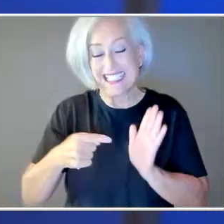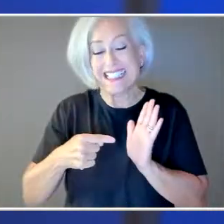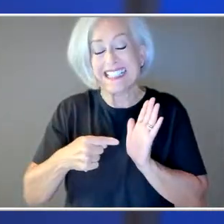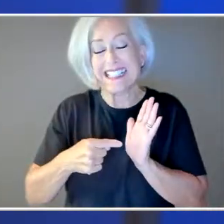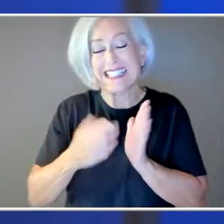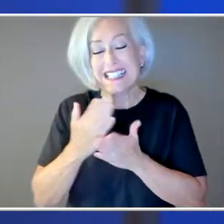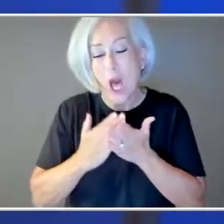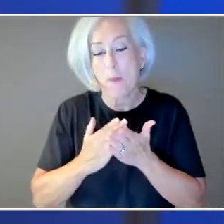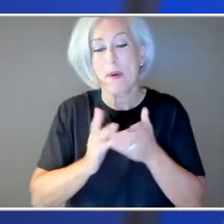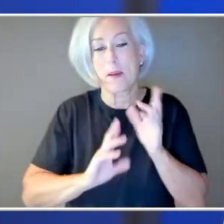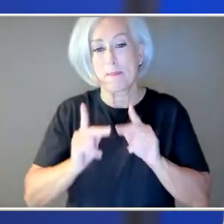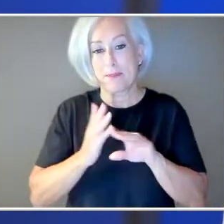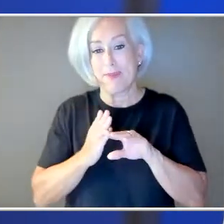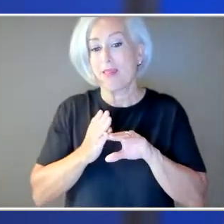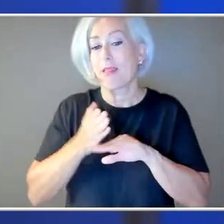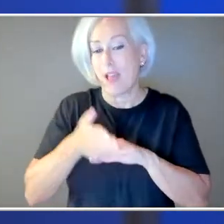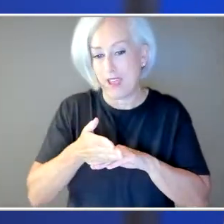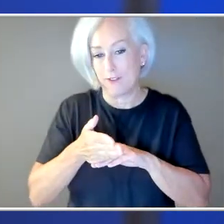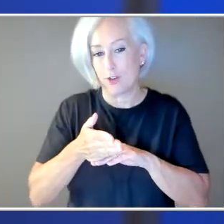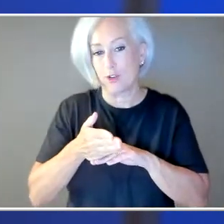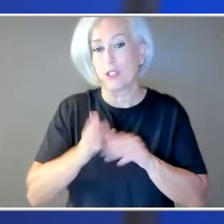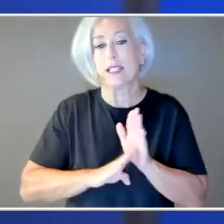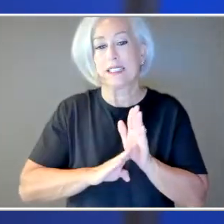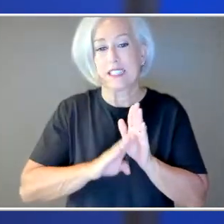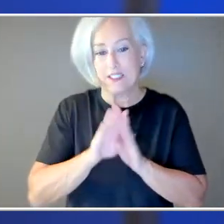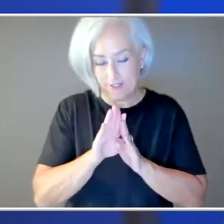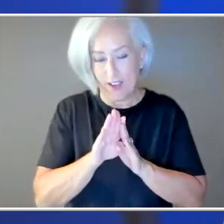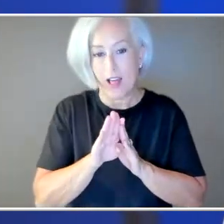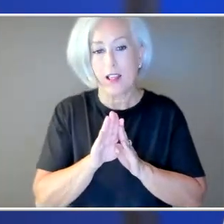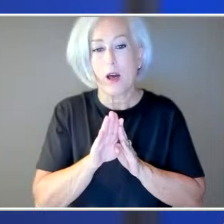antibody to one of the sugar compounds